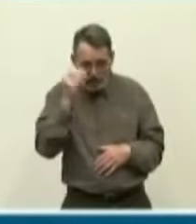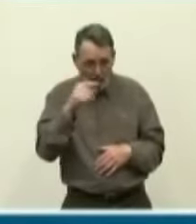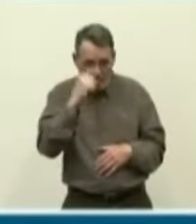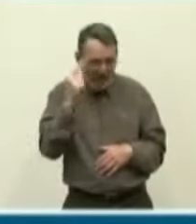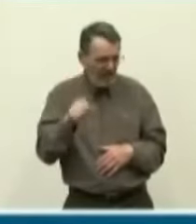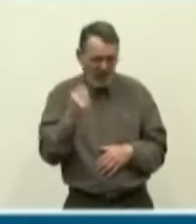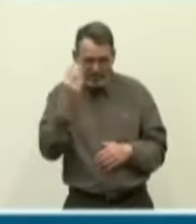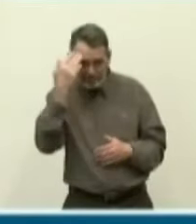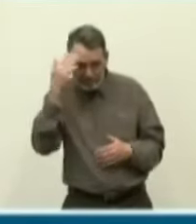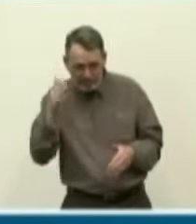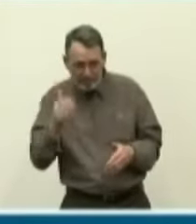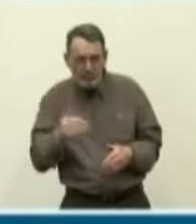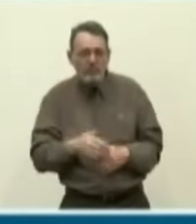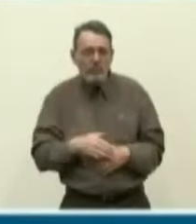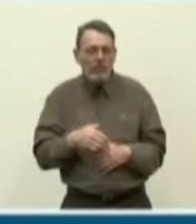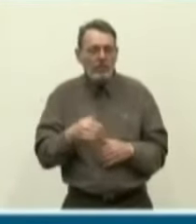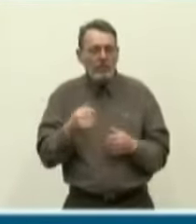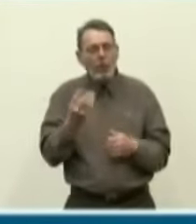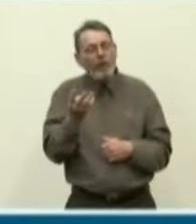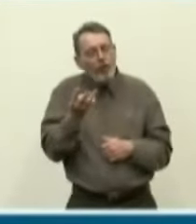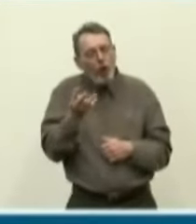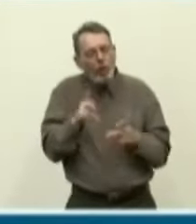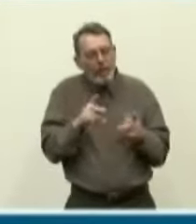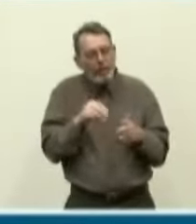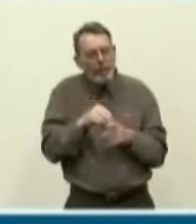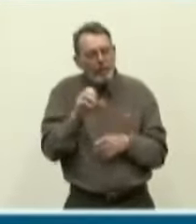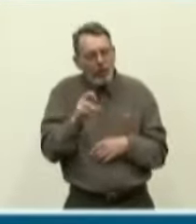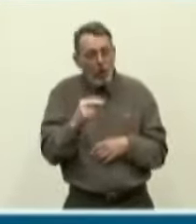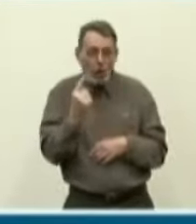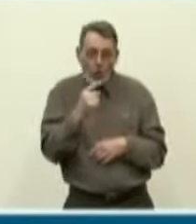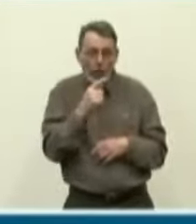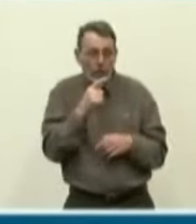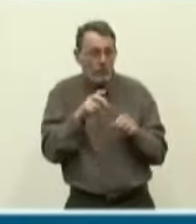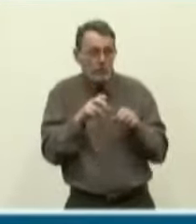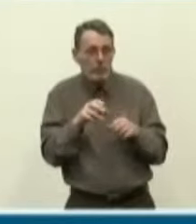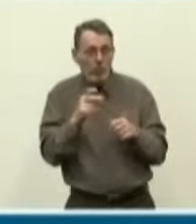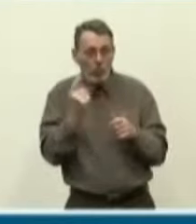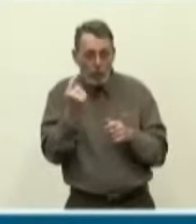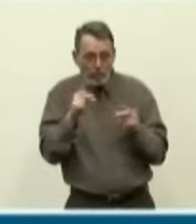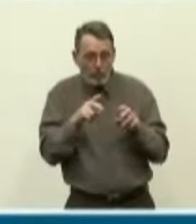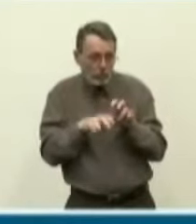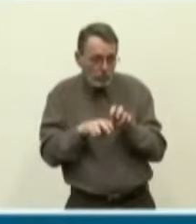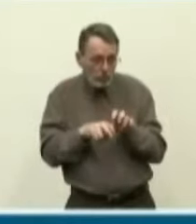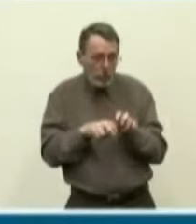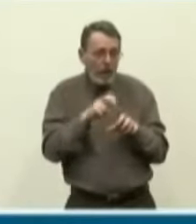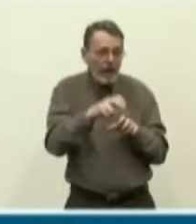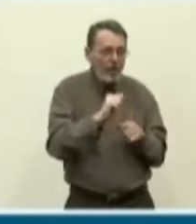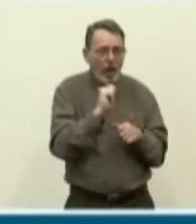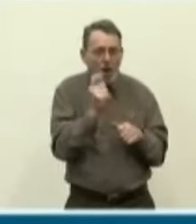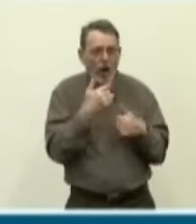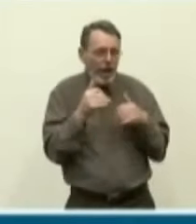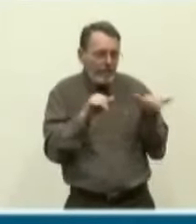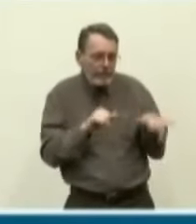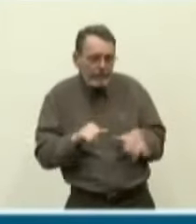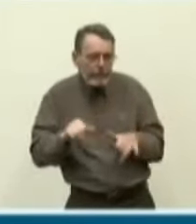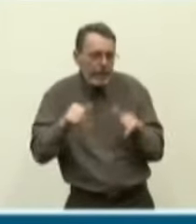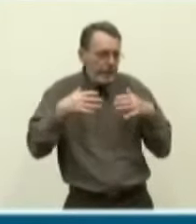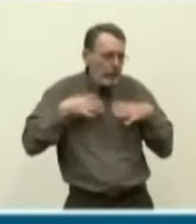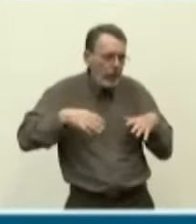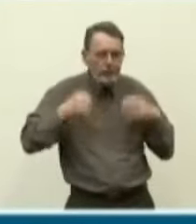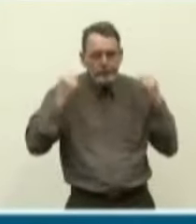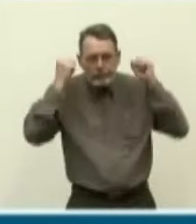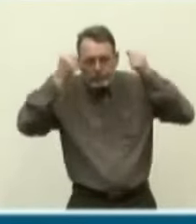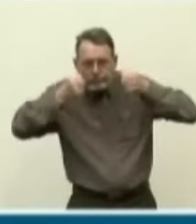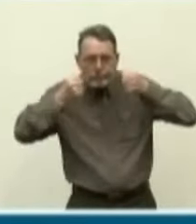didn't know. The car looked full. There was four people in it, just one dude would get off. Okay. But they were all wearing like the same kind of getup. They had their hoods on, they